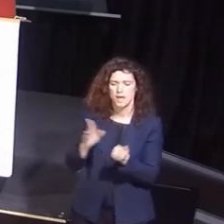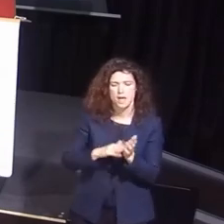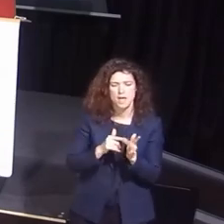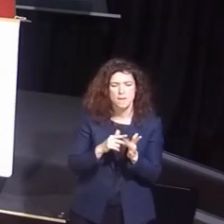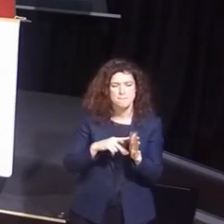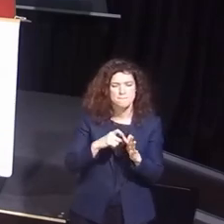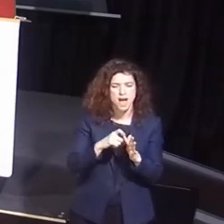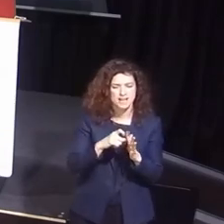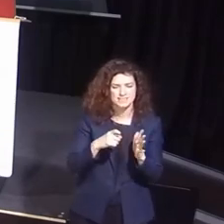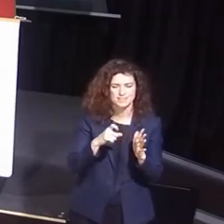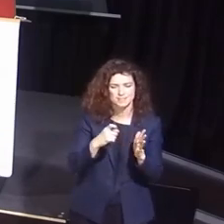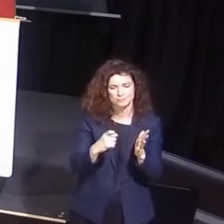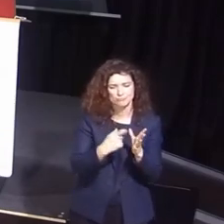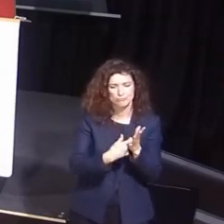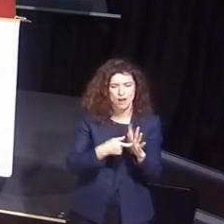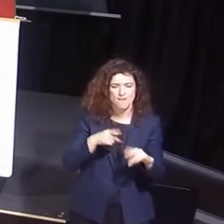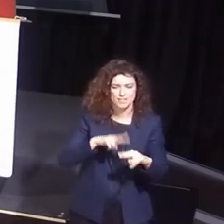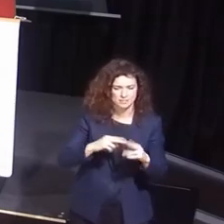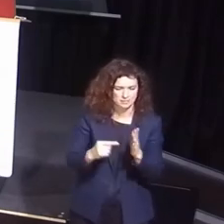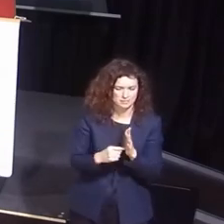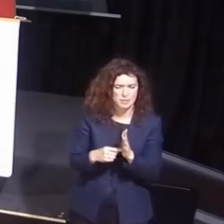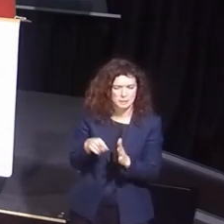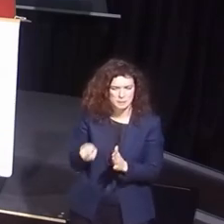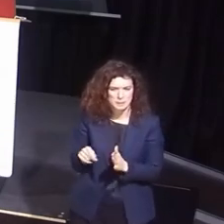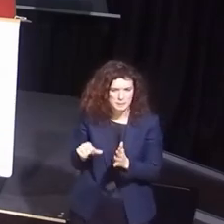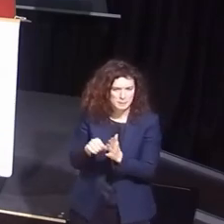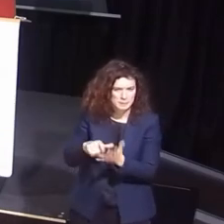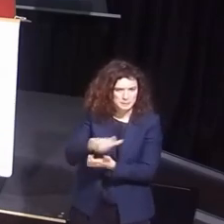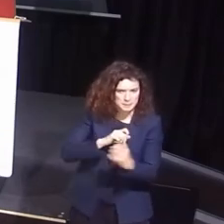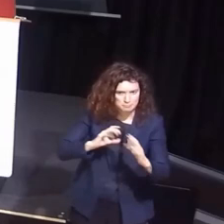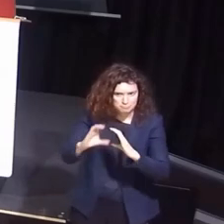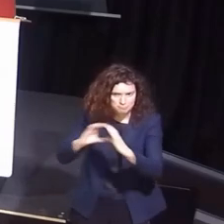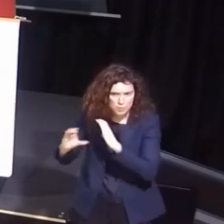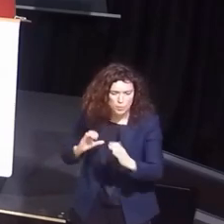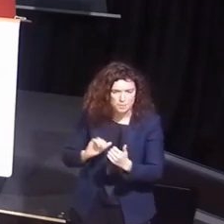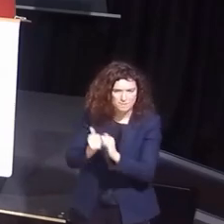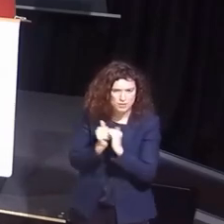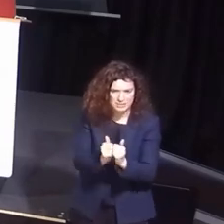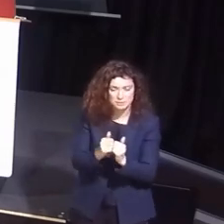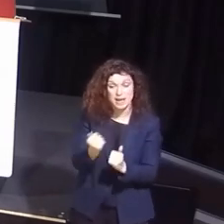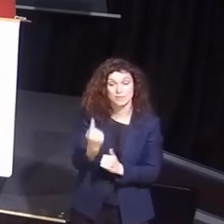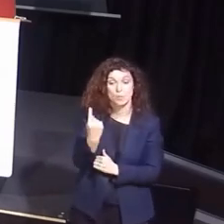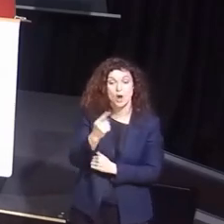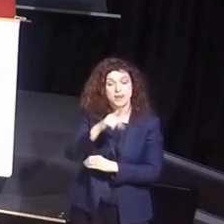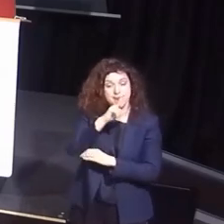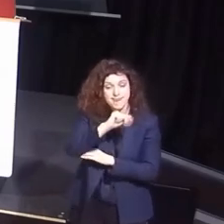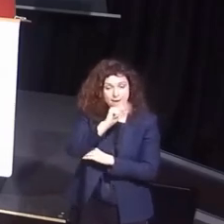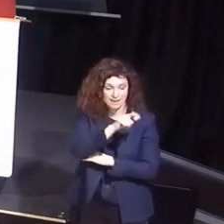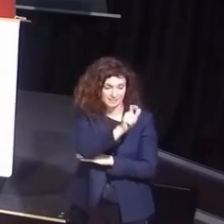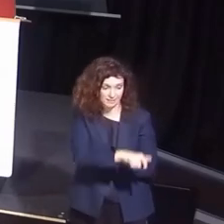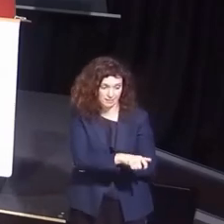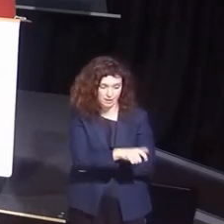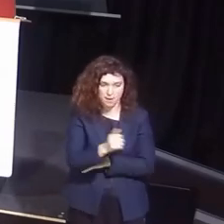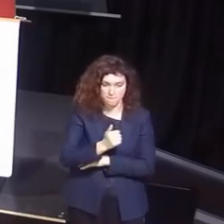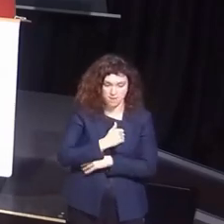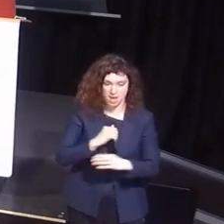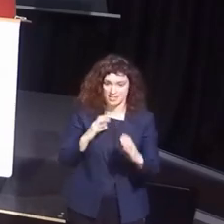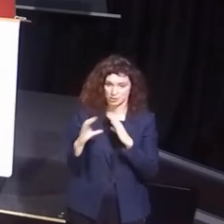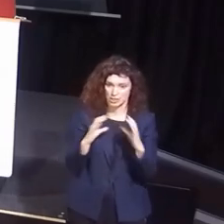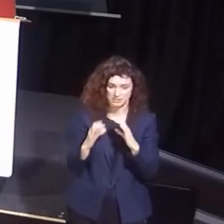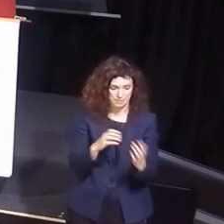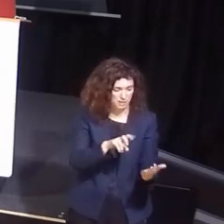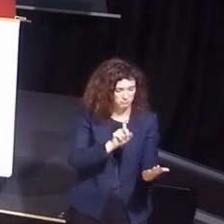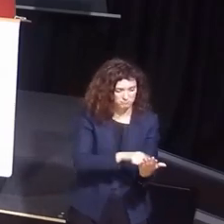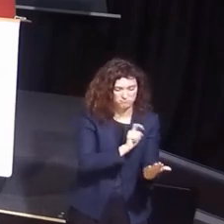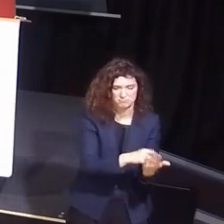later. It's a problem. But having narrate my chat for me is